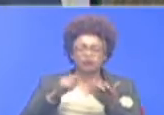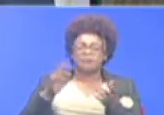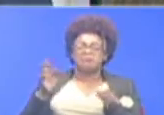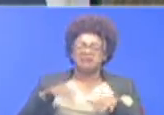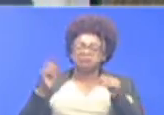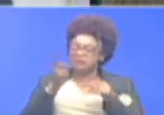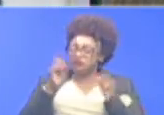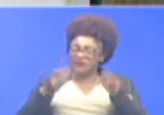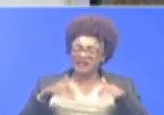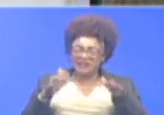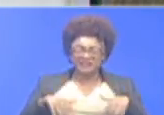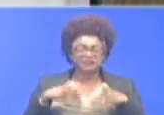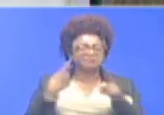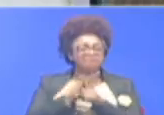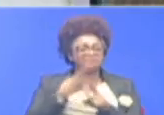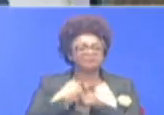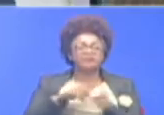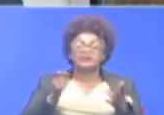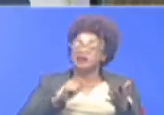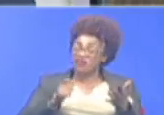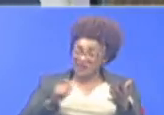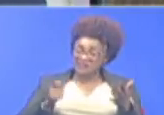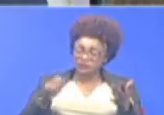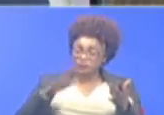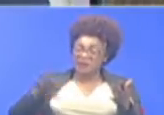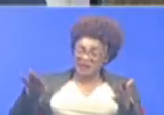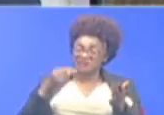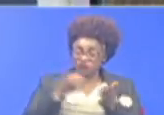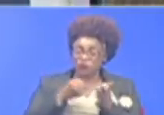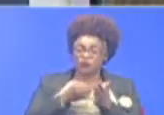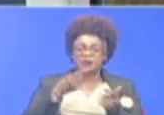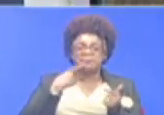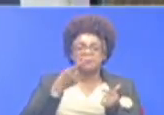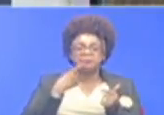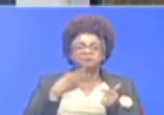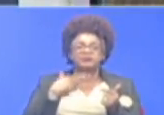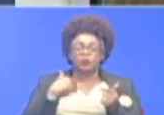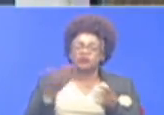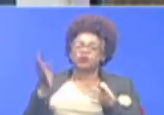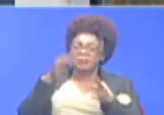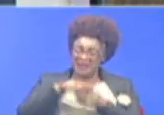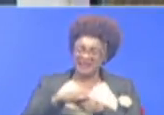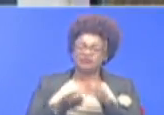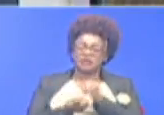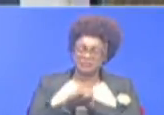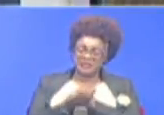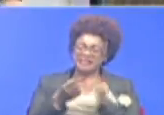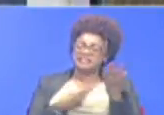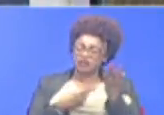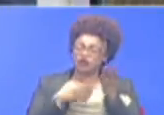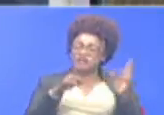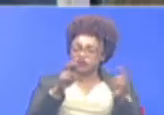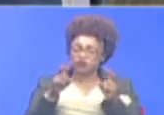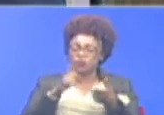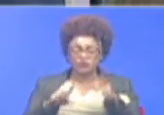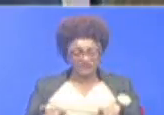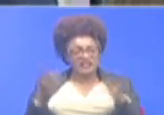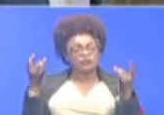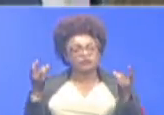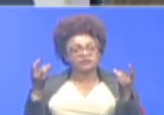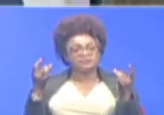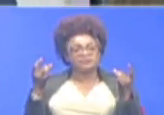other agencies, including writing to Parliament and saying that I want to come in and I want to explain these technical issues of what we found out.